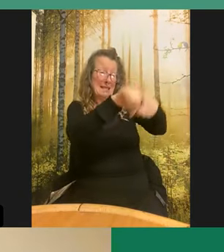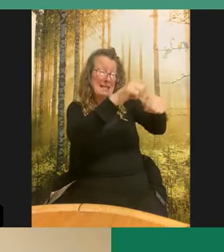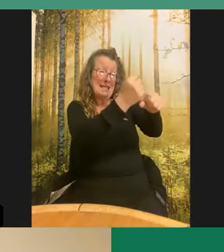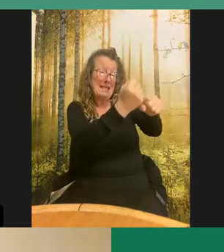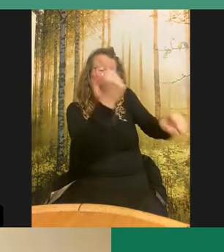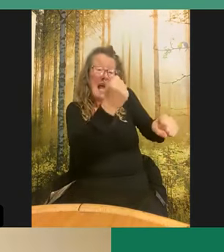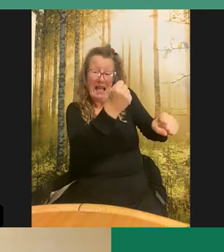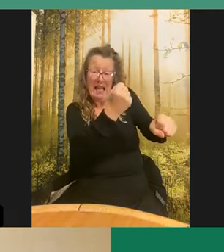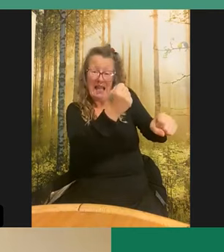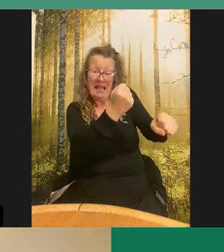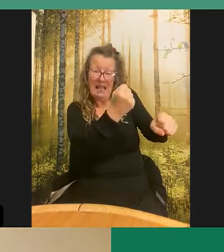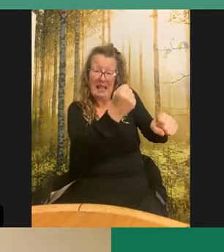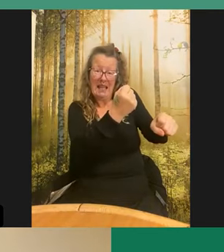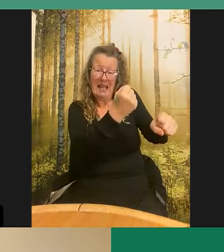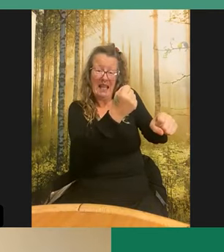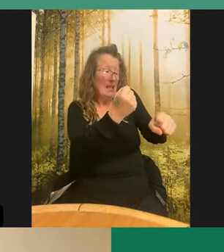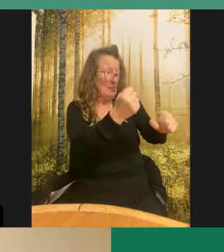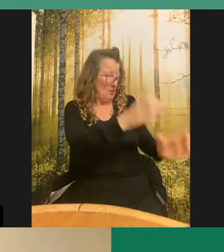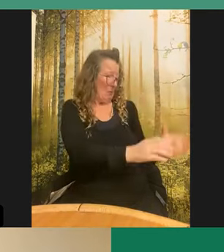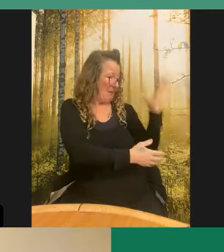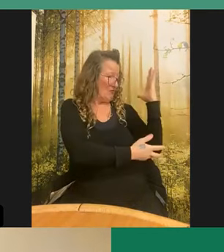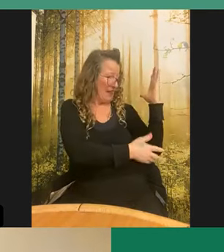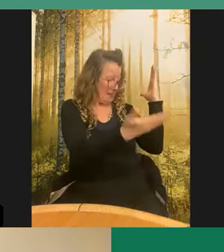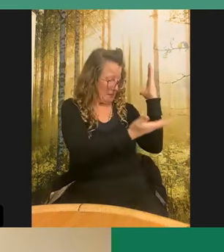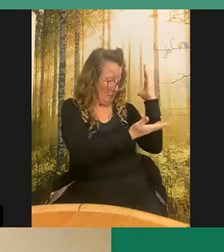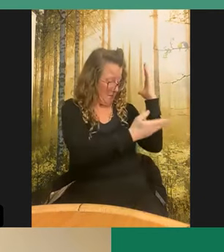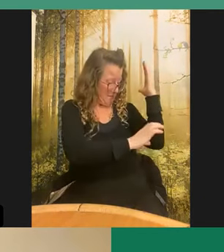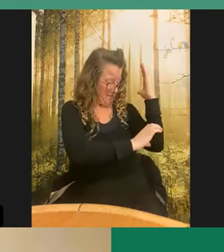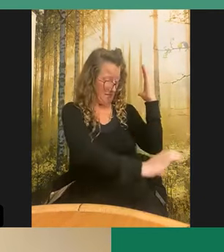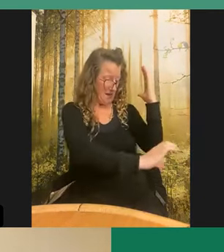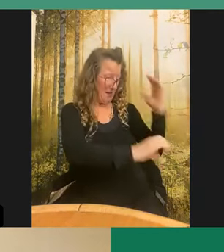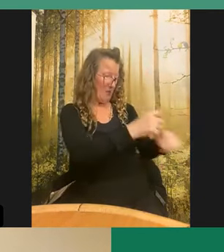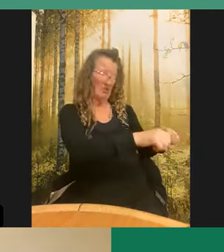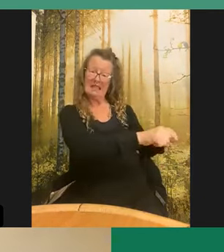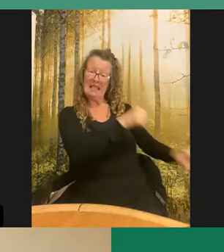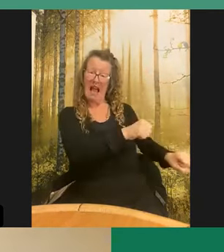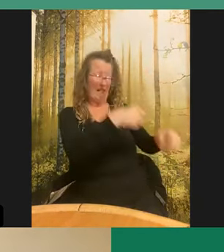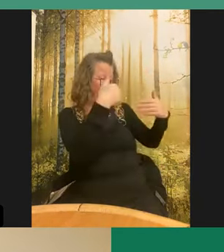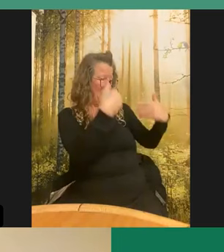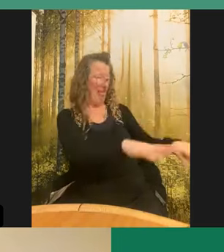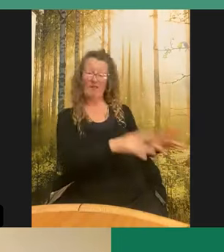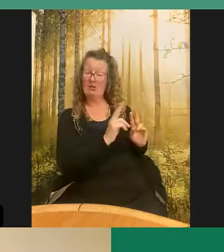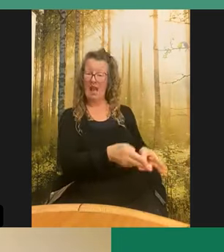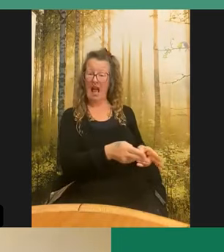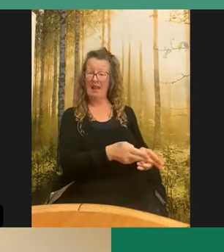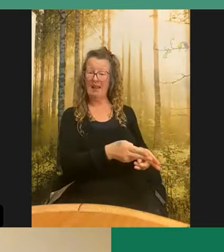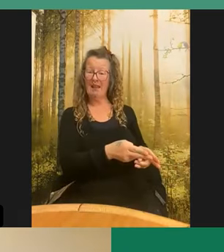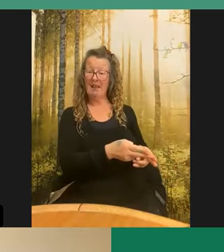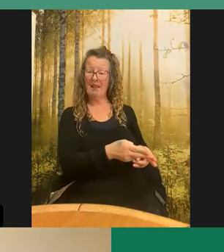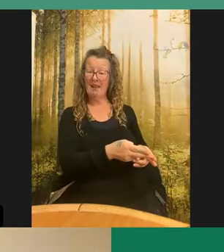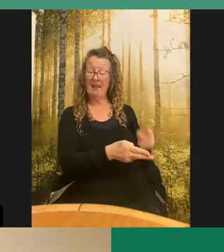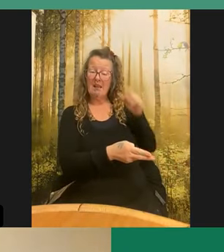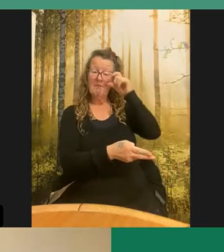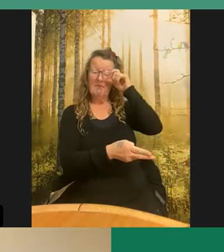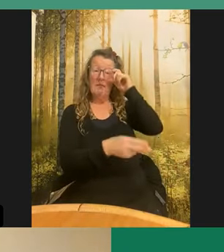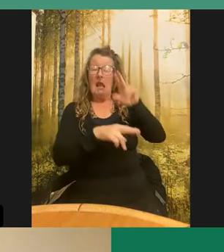to the stumps of the trees, so the remains of the forest, and left to die. So but they had a bit of energy, if they had no